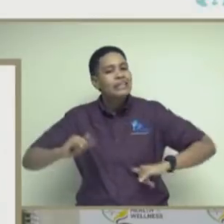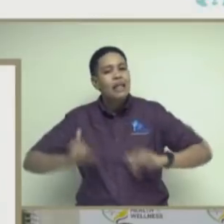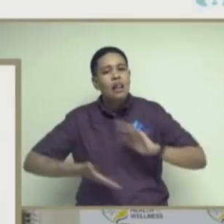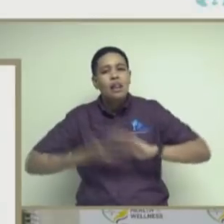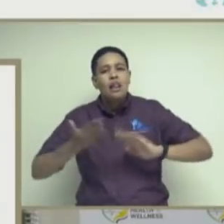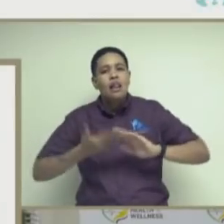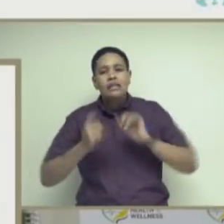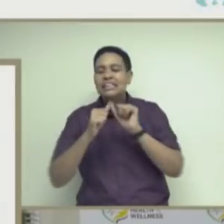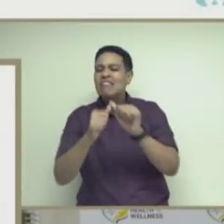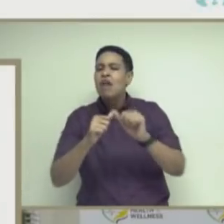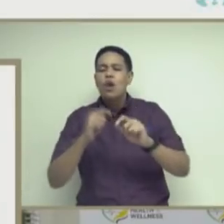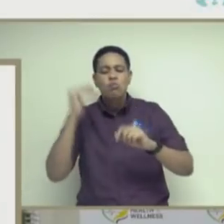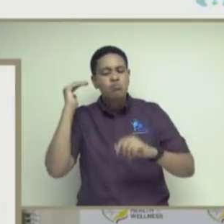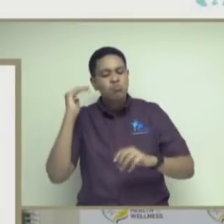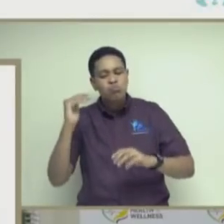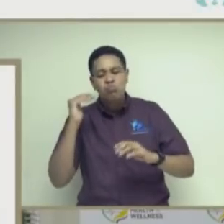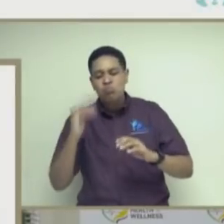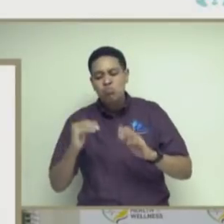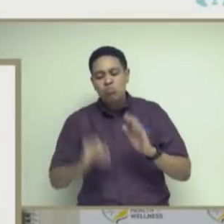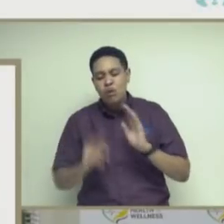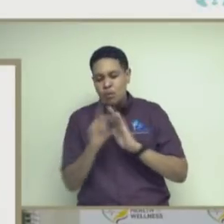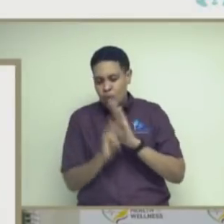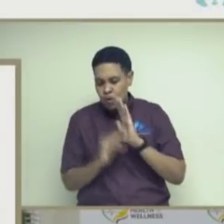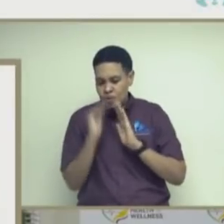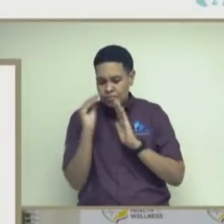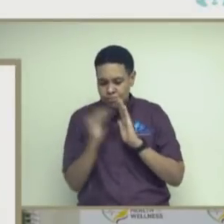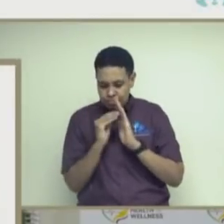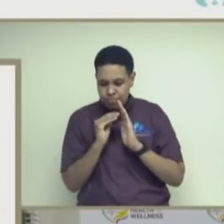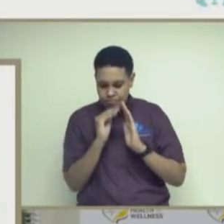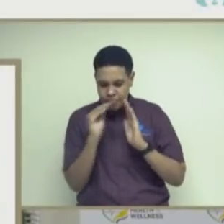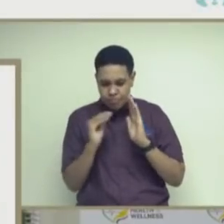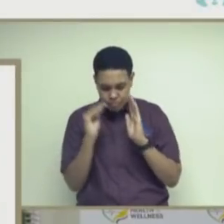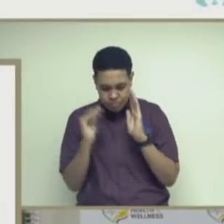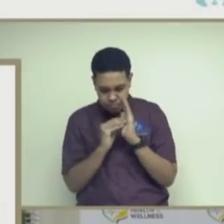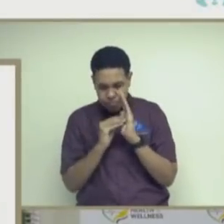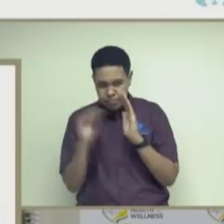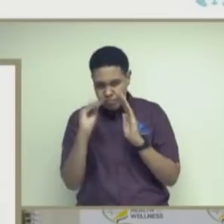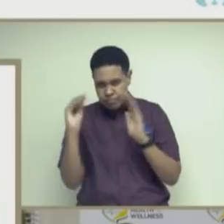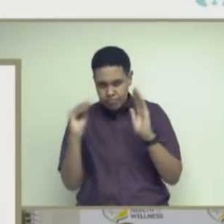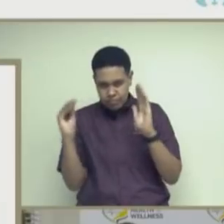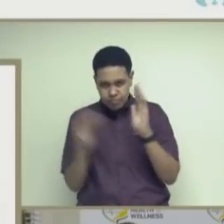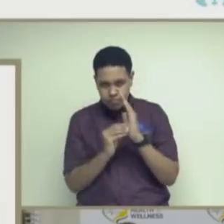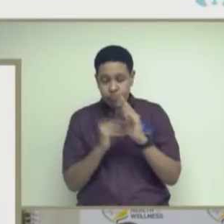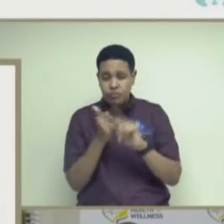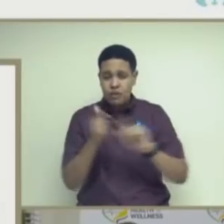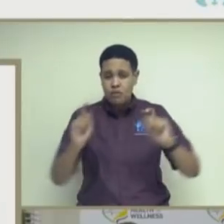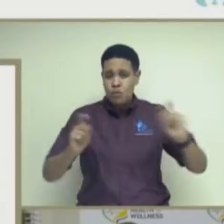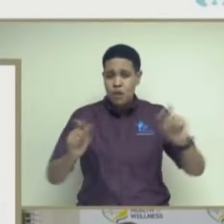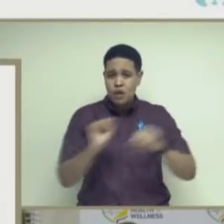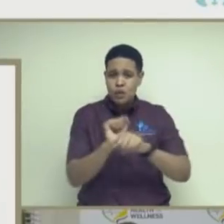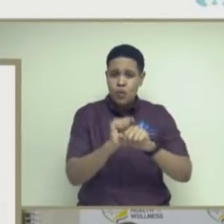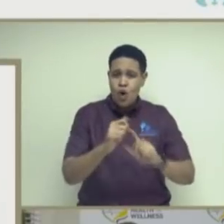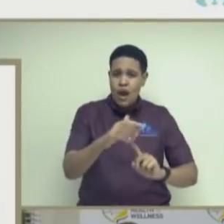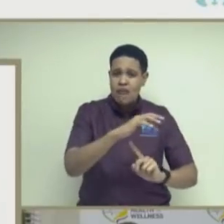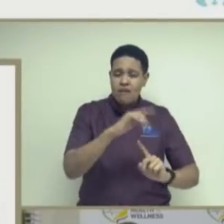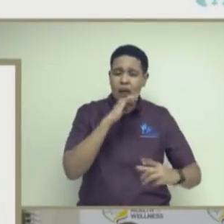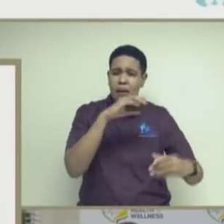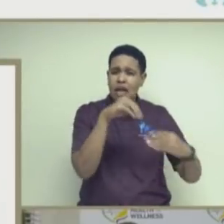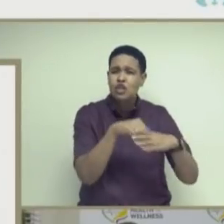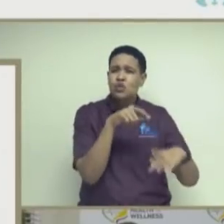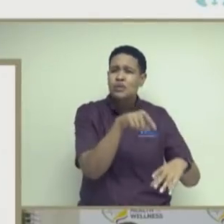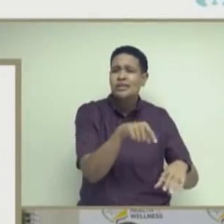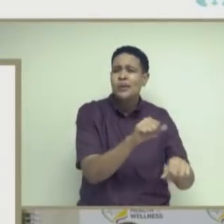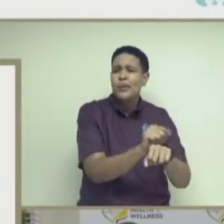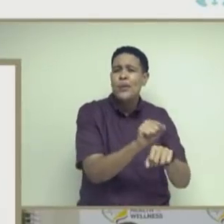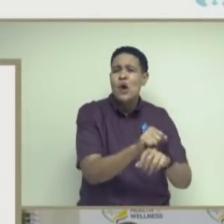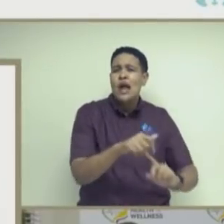develop a series of protocols to manage the work environment and to introduce within